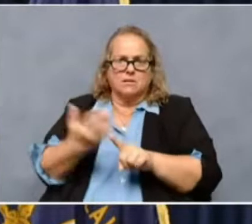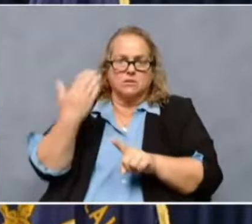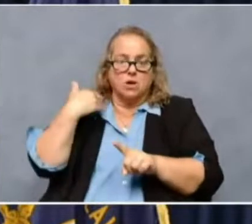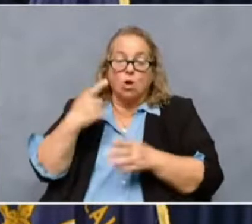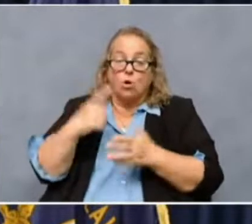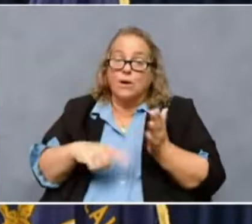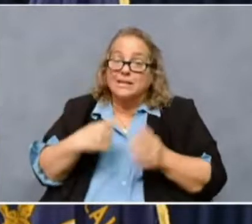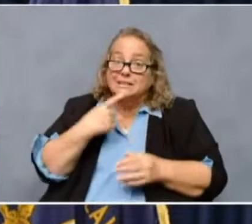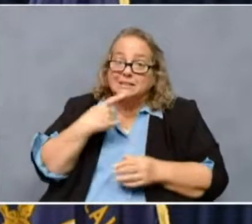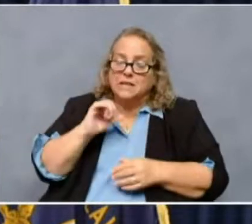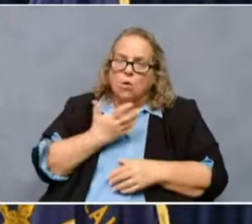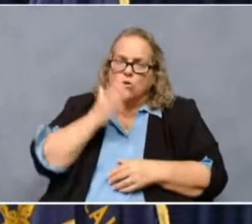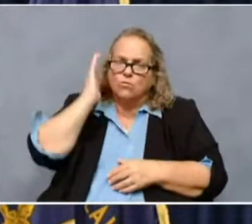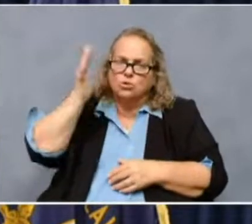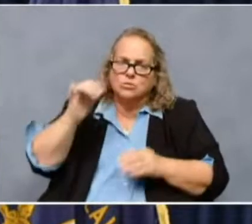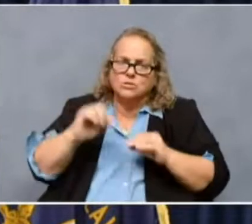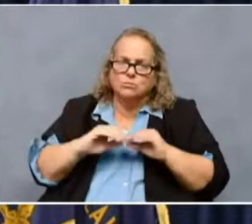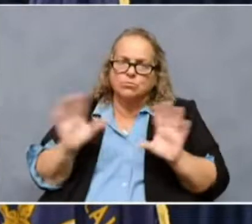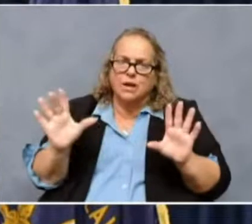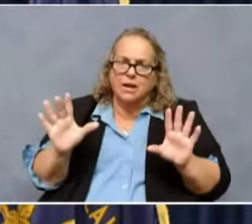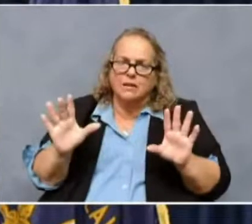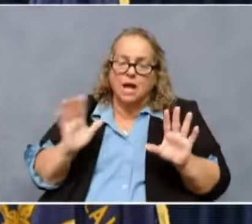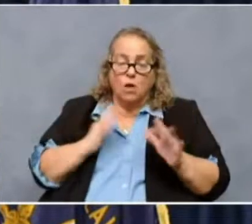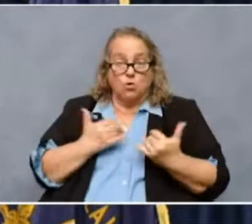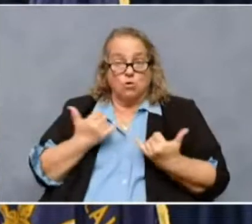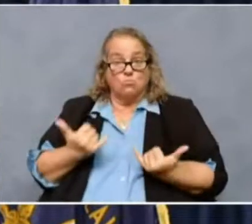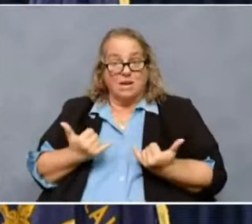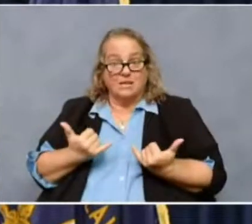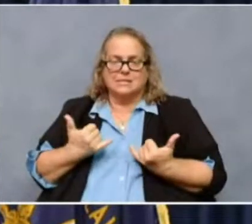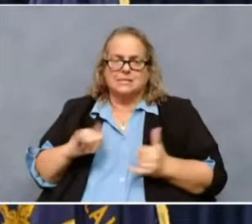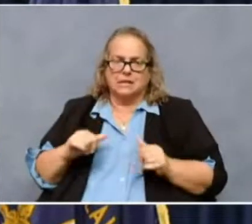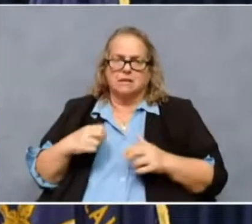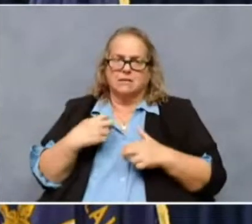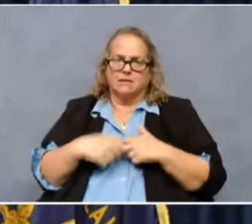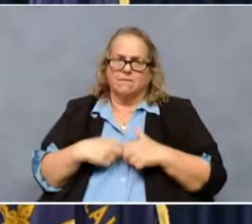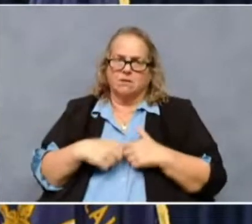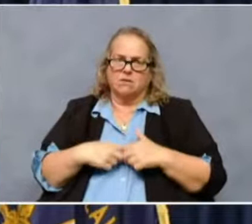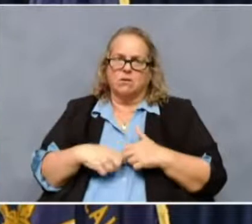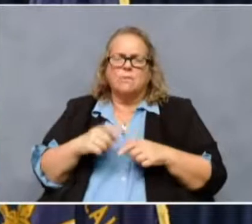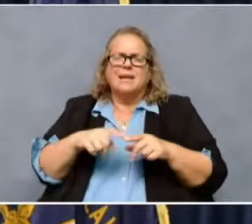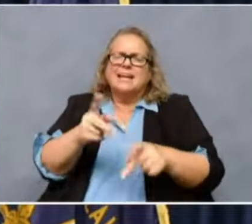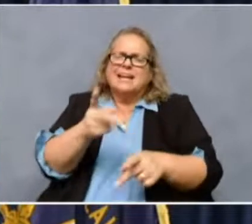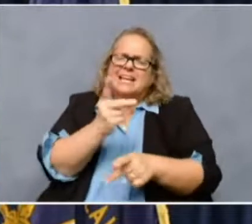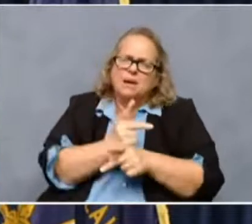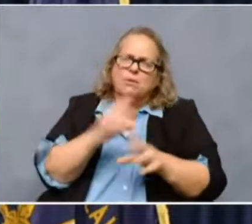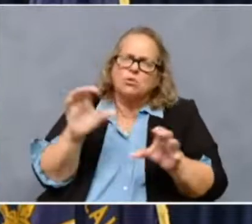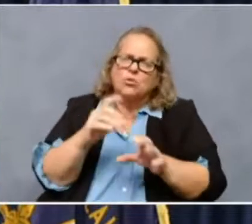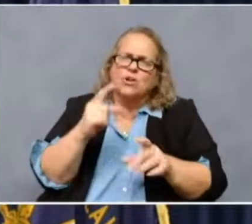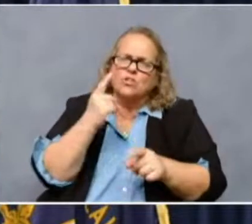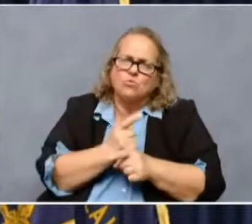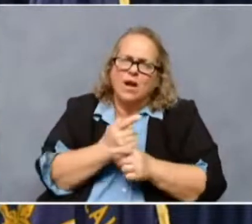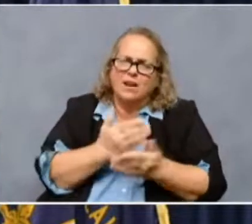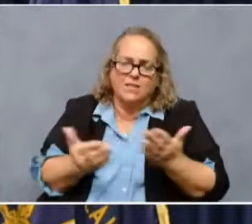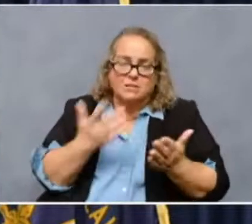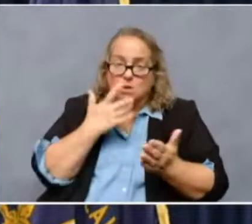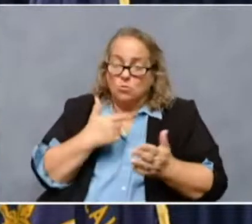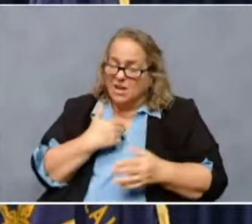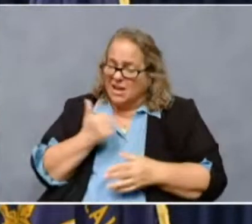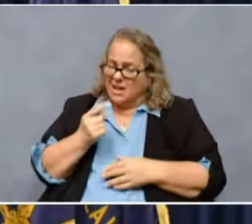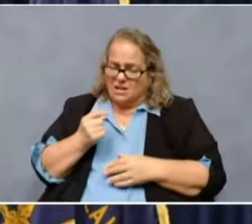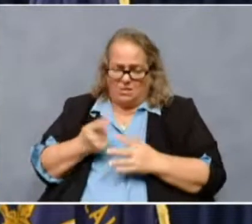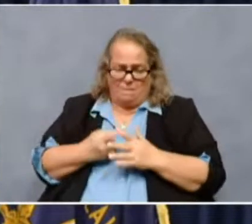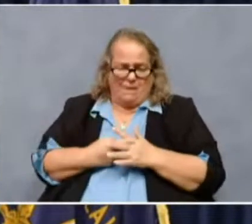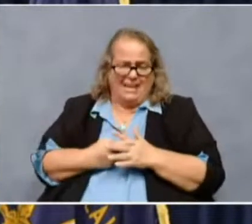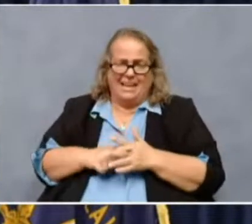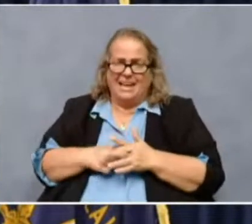bright. Now, our present is still difficult. So keep doing the right things, because we're right at the precipice of realizing a dream that every